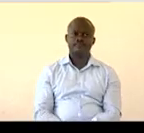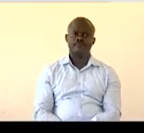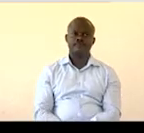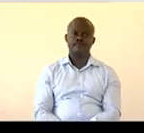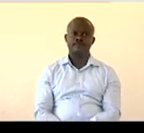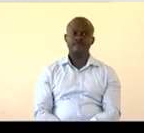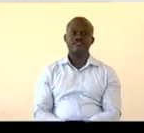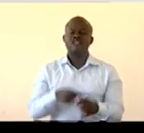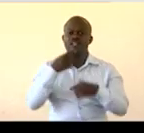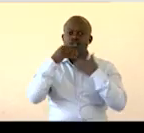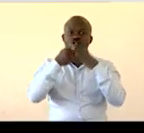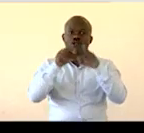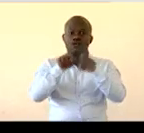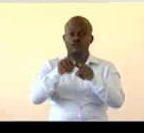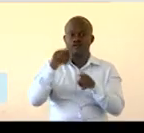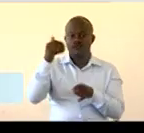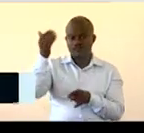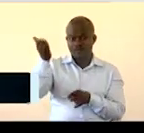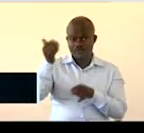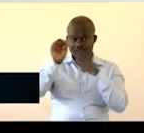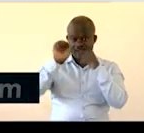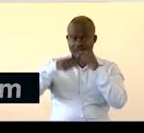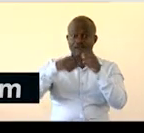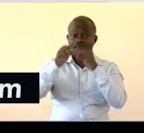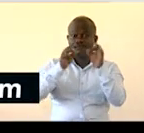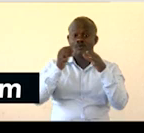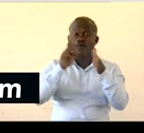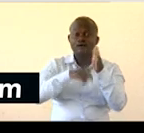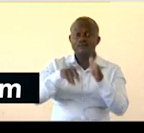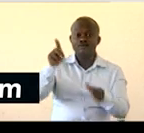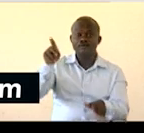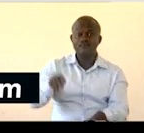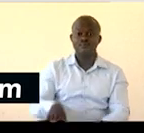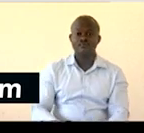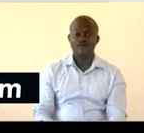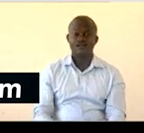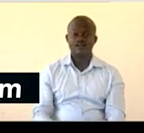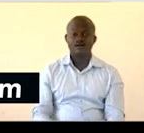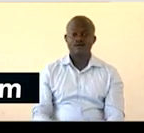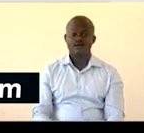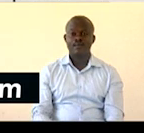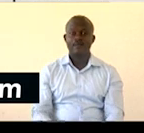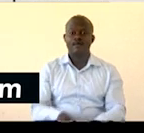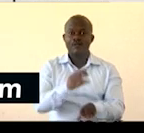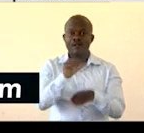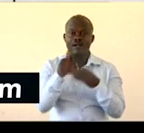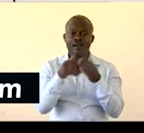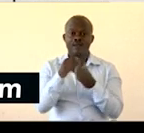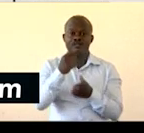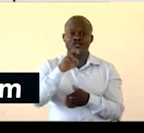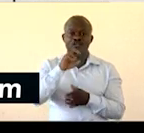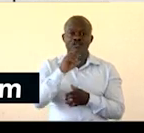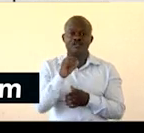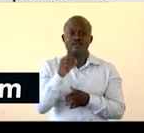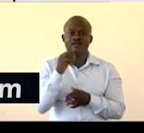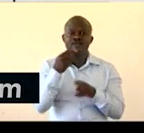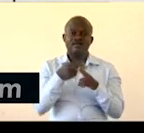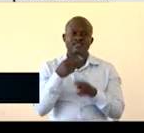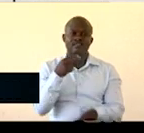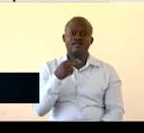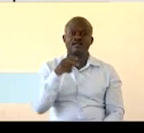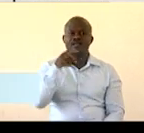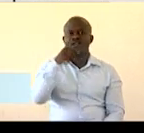is also there. And can you mention that? Can you mention another type of tropism? We have what